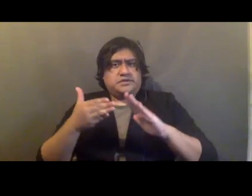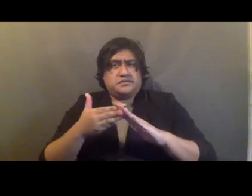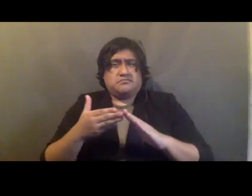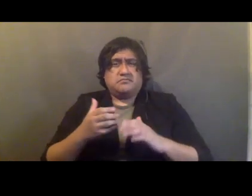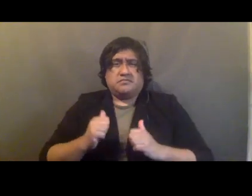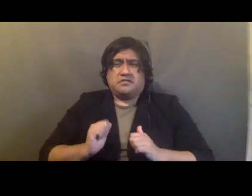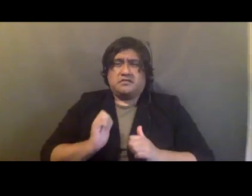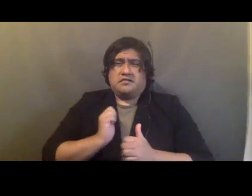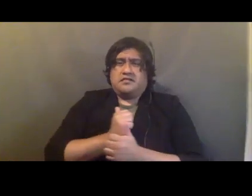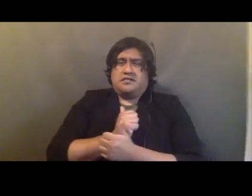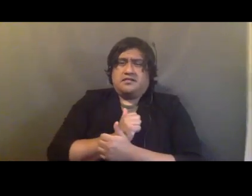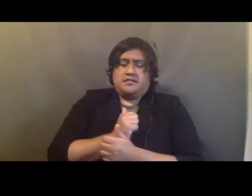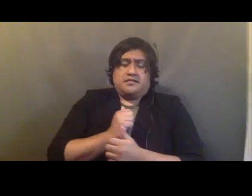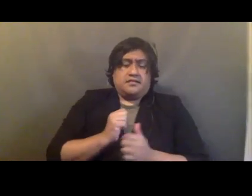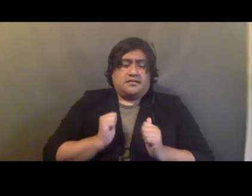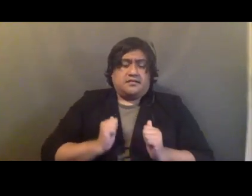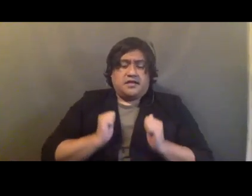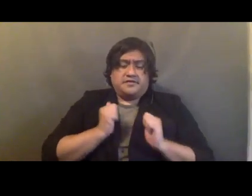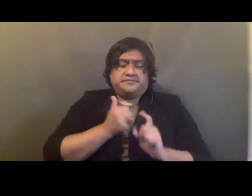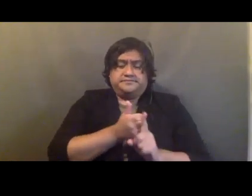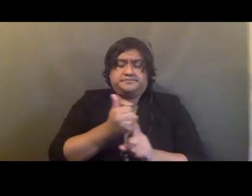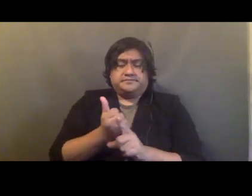lost to violence.